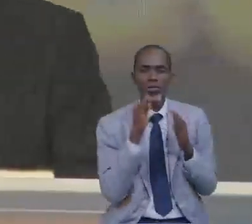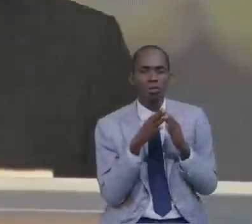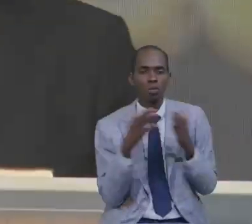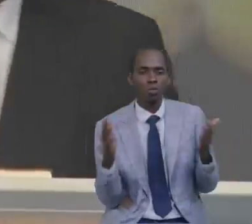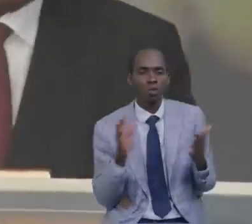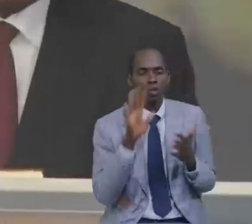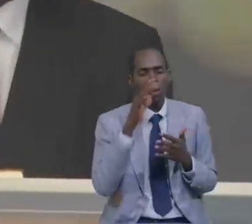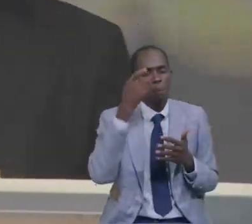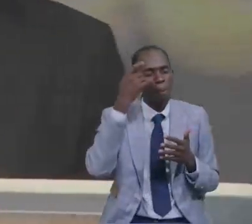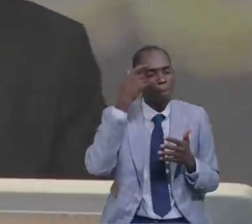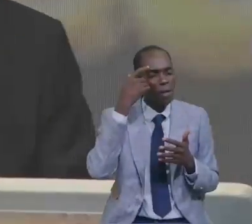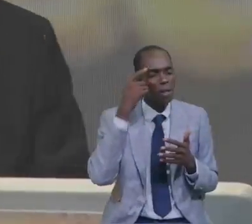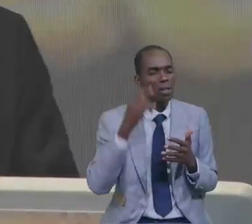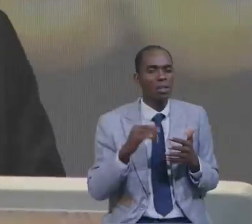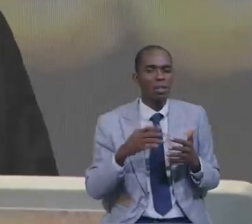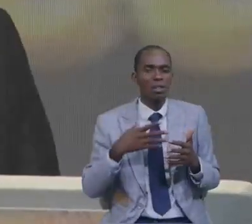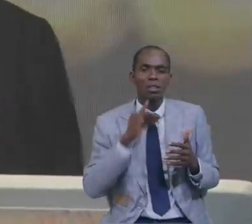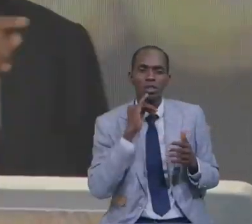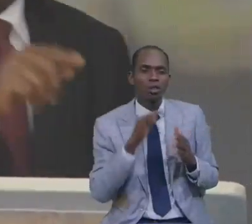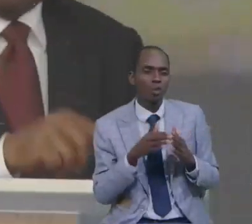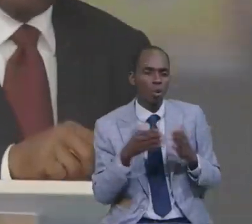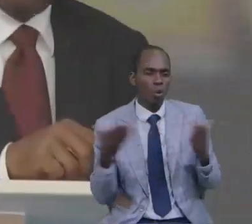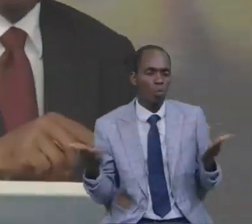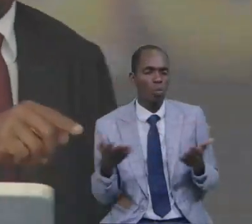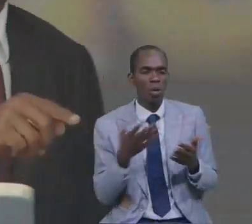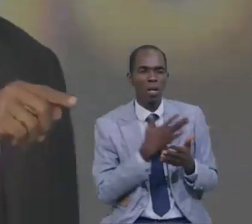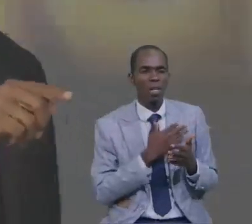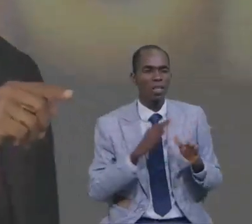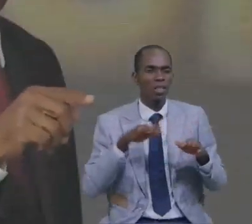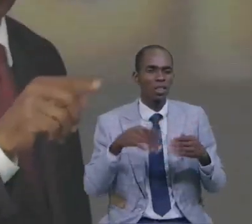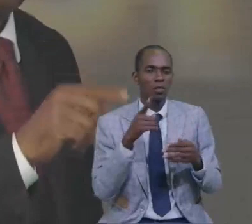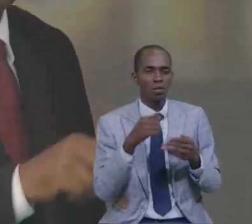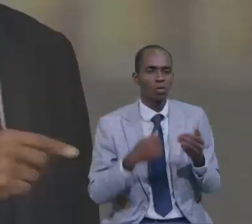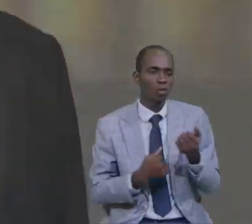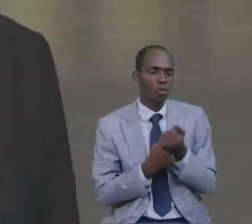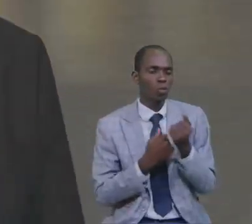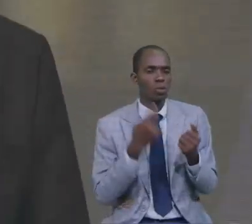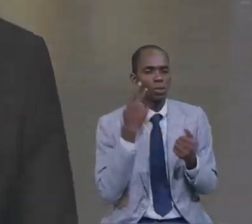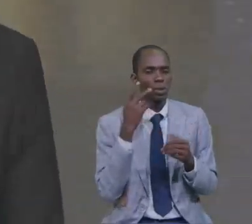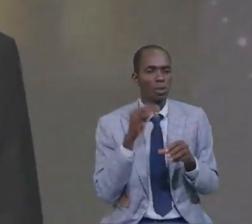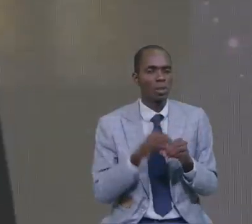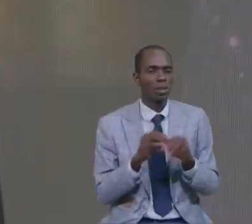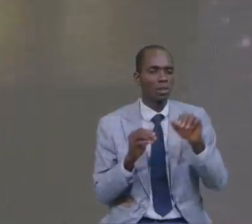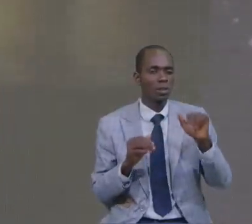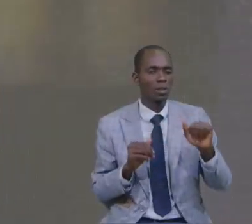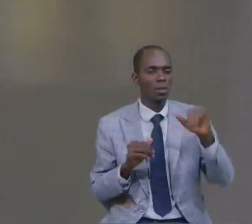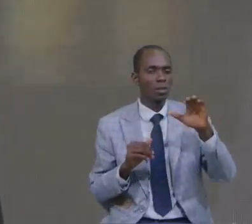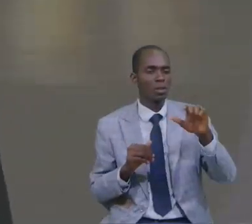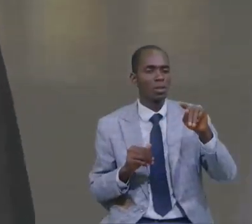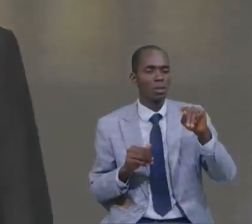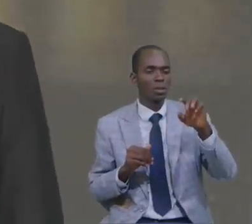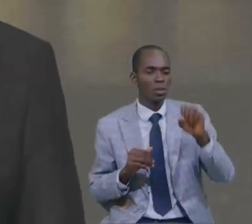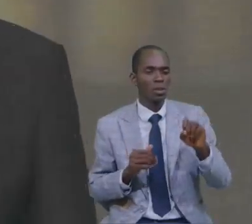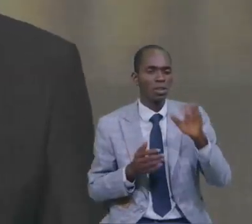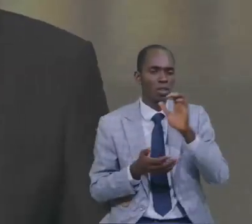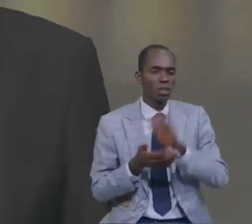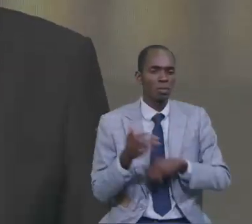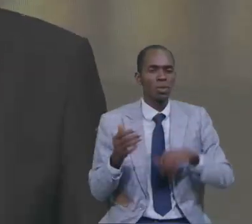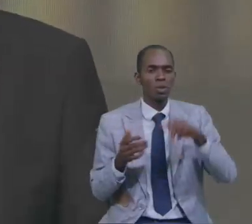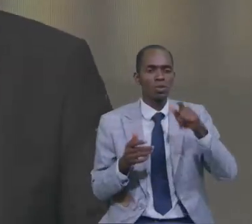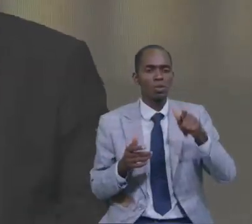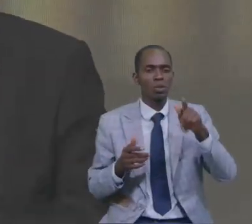from verse 16. And herein do I